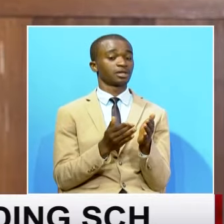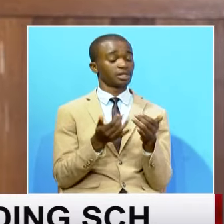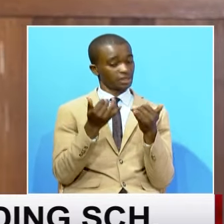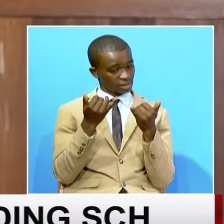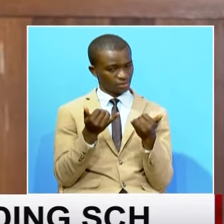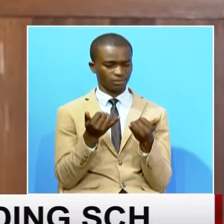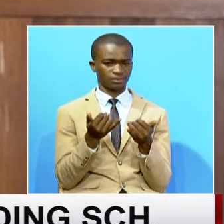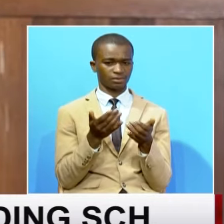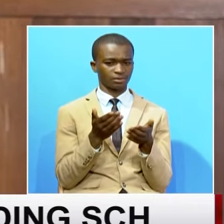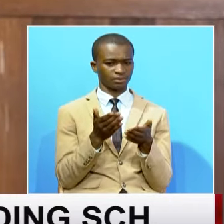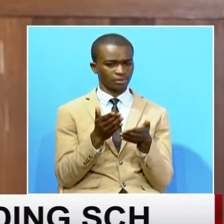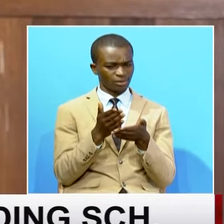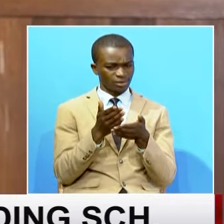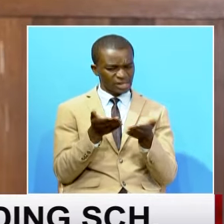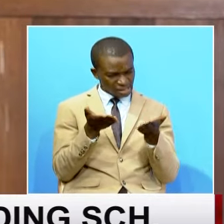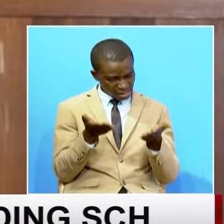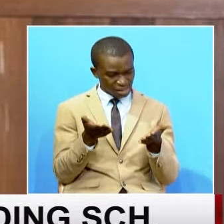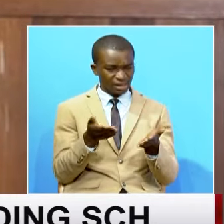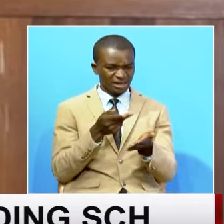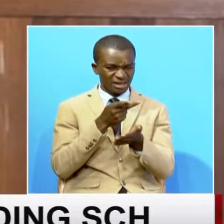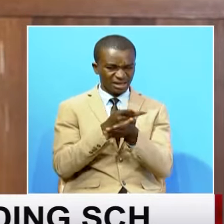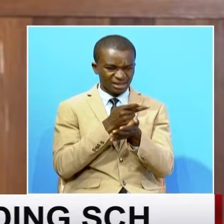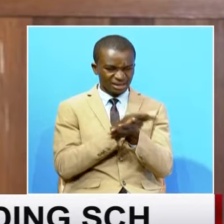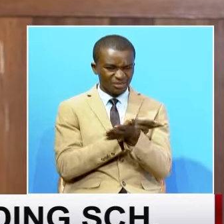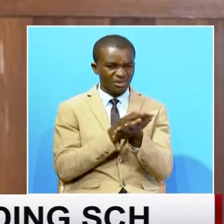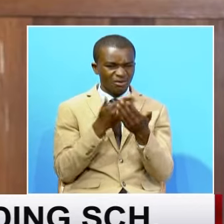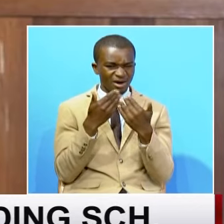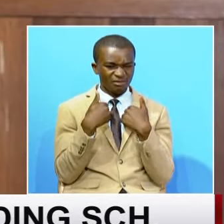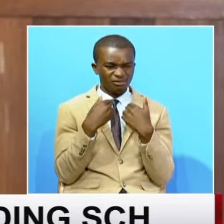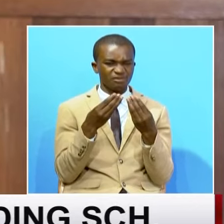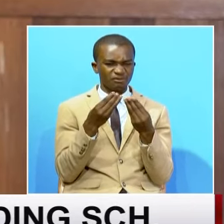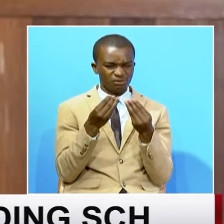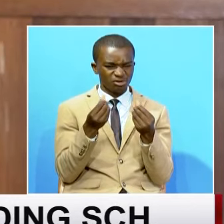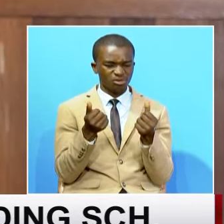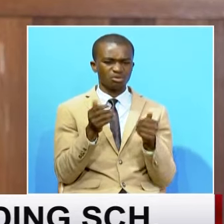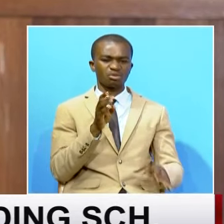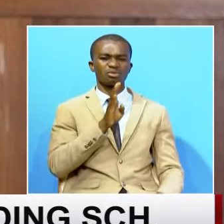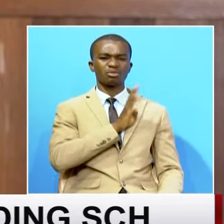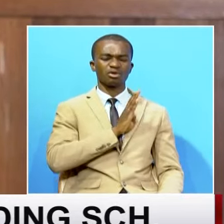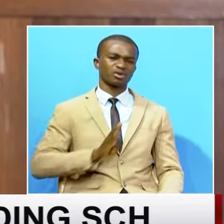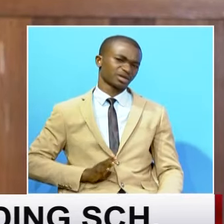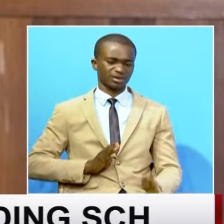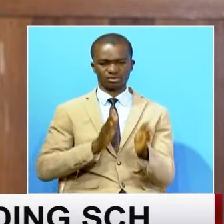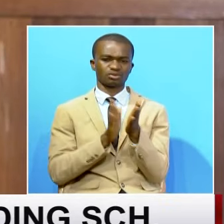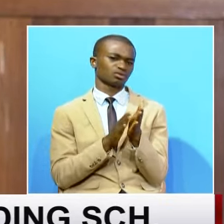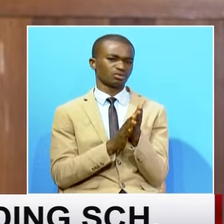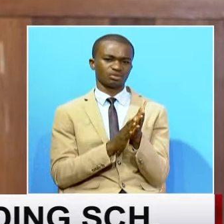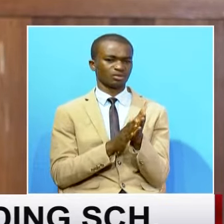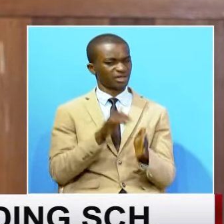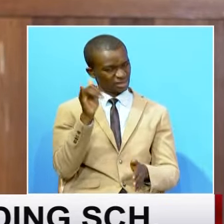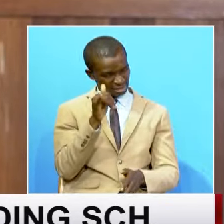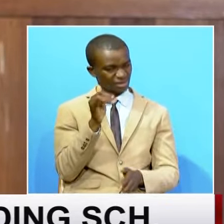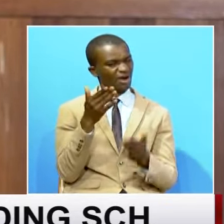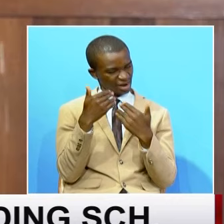distances that our learners have to walk, the distances are very far. Yes, we have